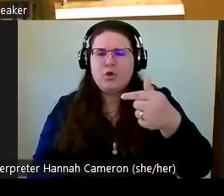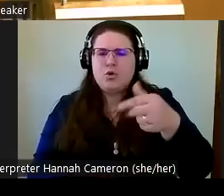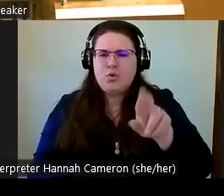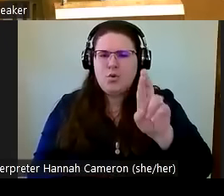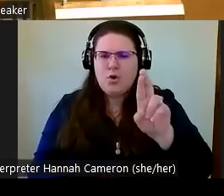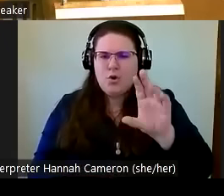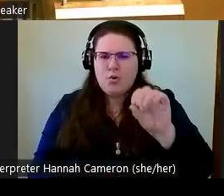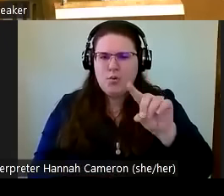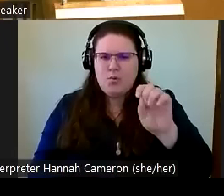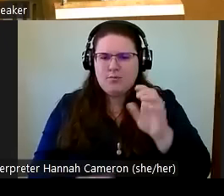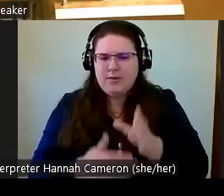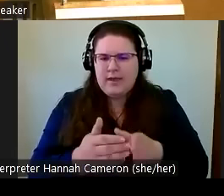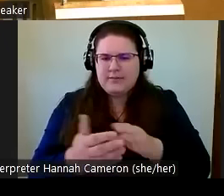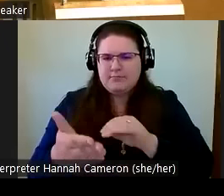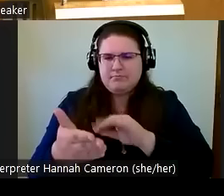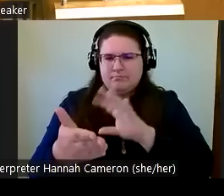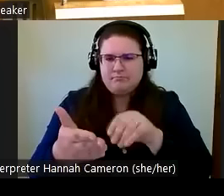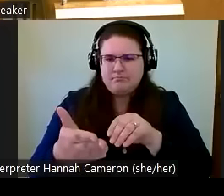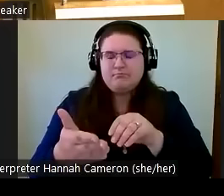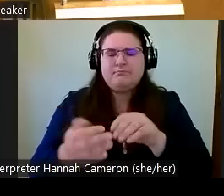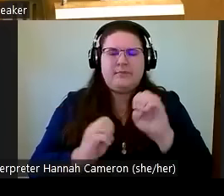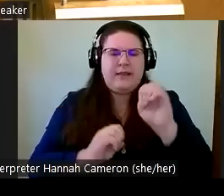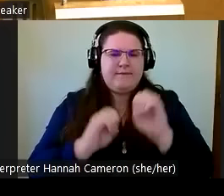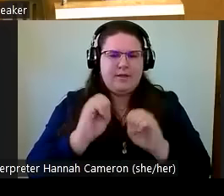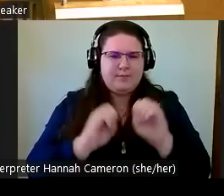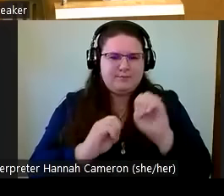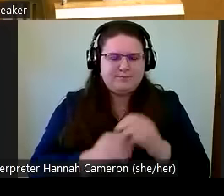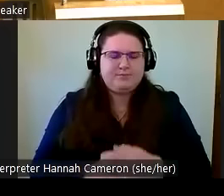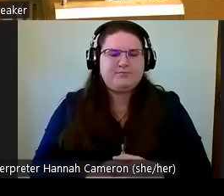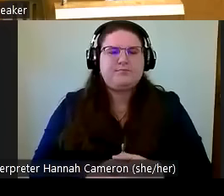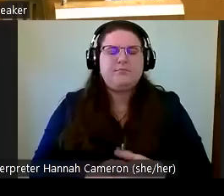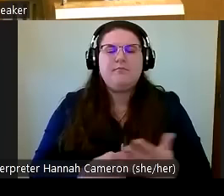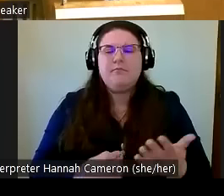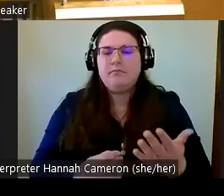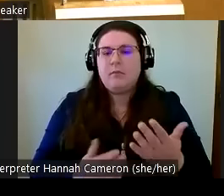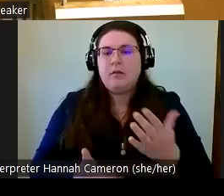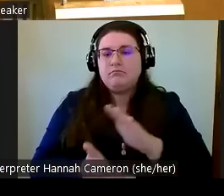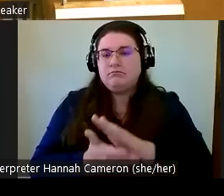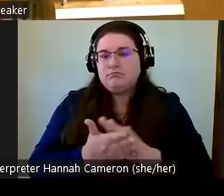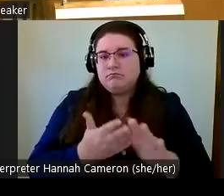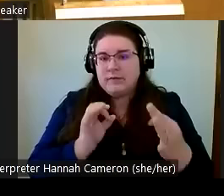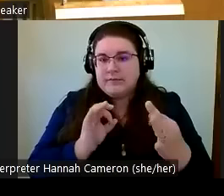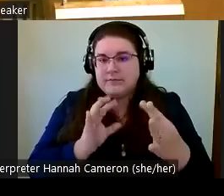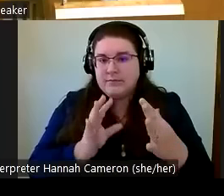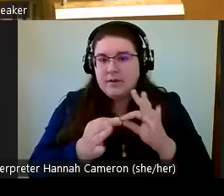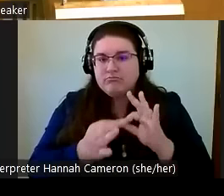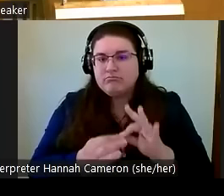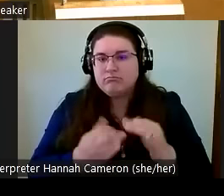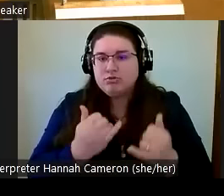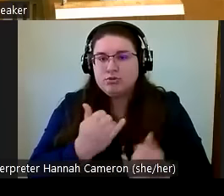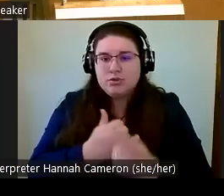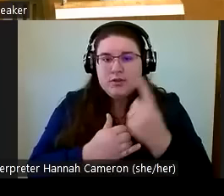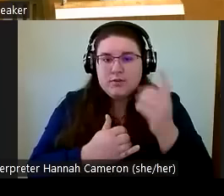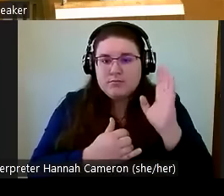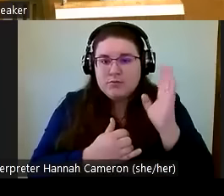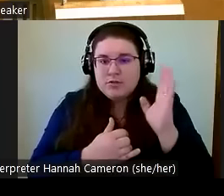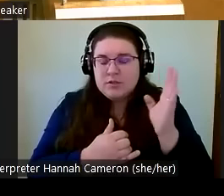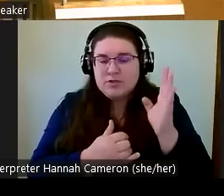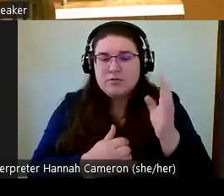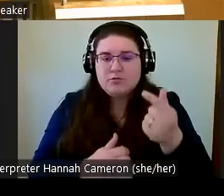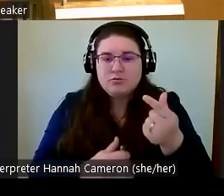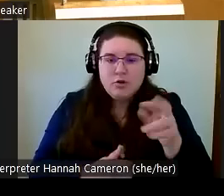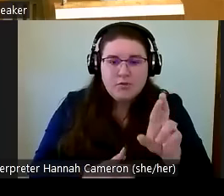this session. That really does a couple of things. Number one, gives us feedback about today's presentation and grand rounds, but number two,